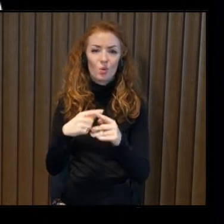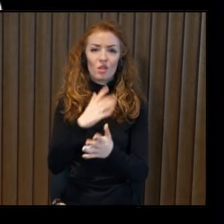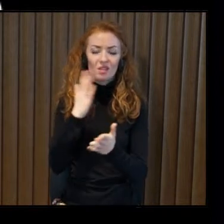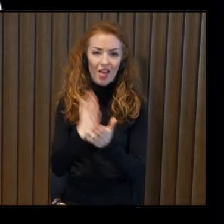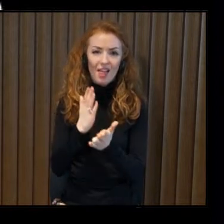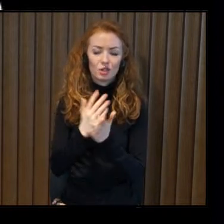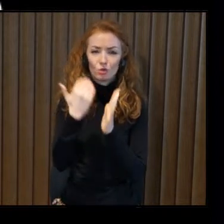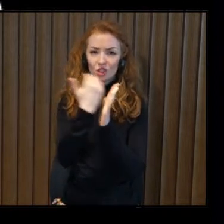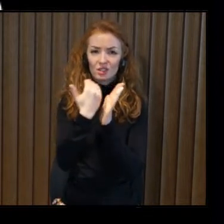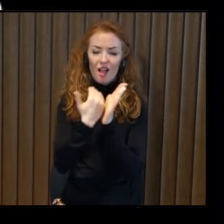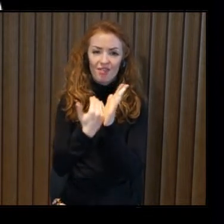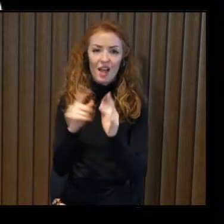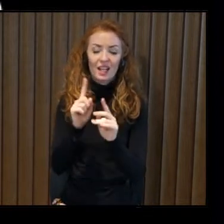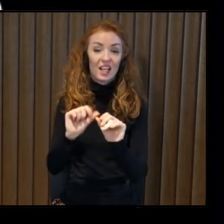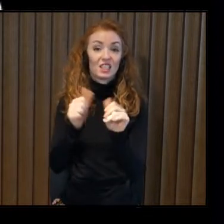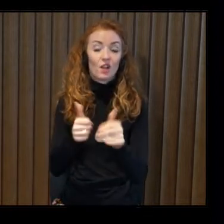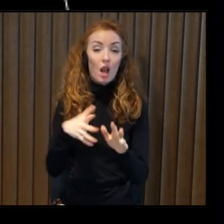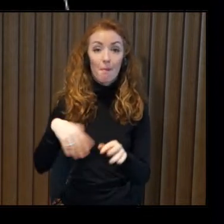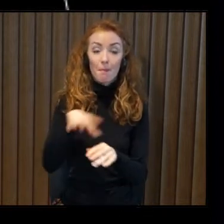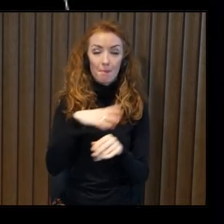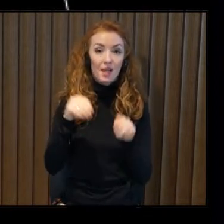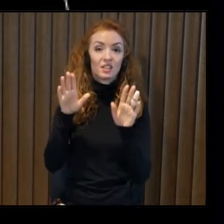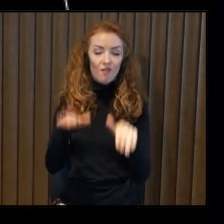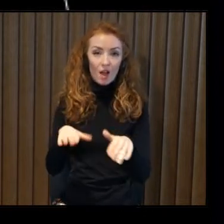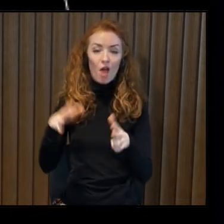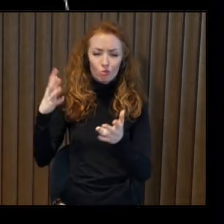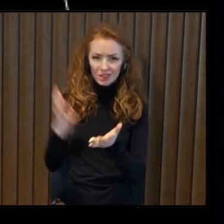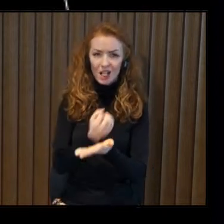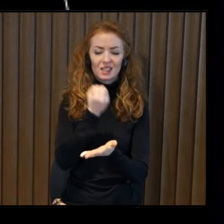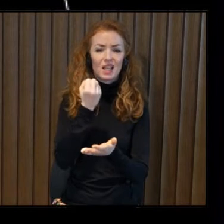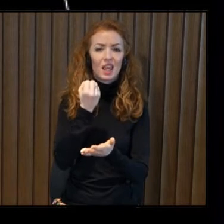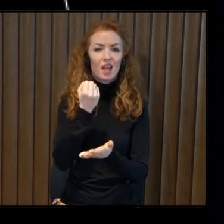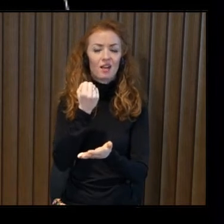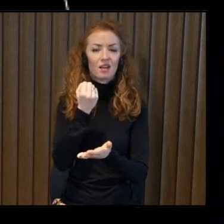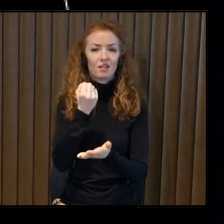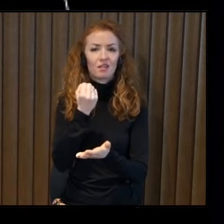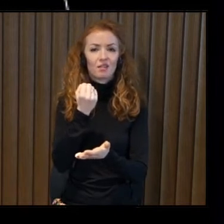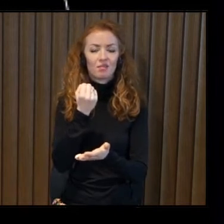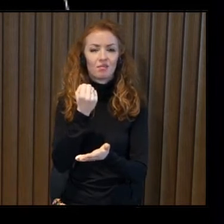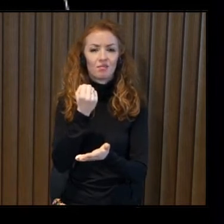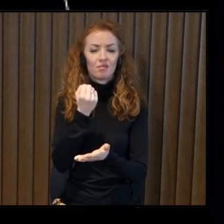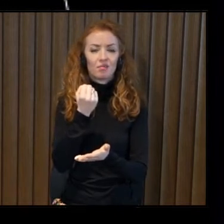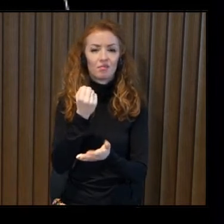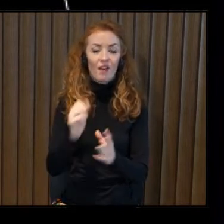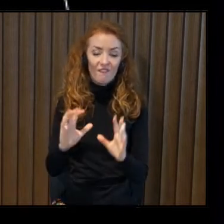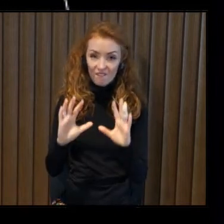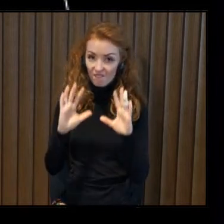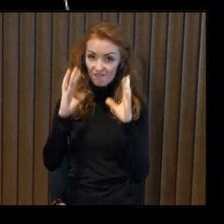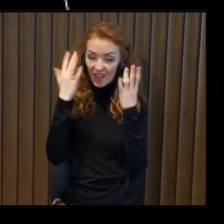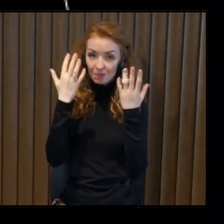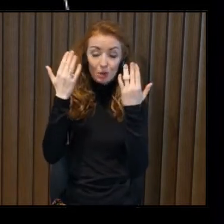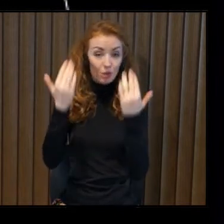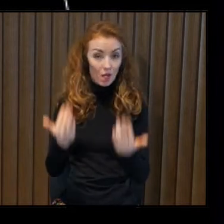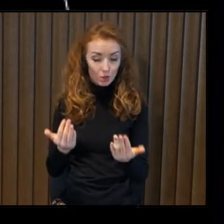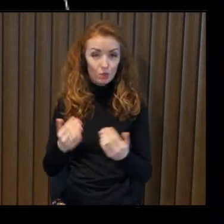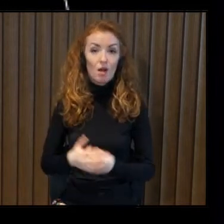success. Now let's jump to accessibility. We've already talked about usability, effective, efficient, and satisfying, but it's important to